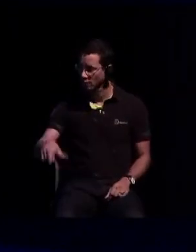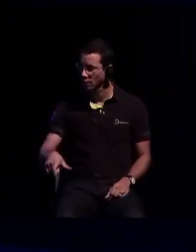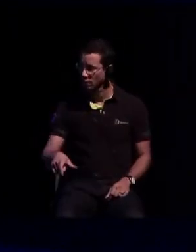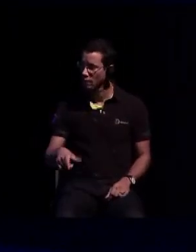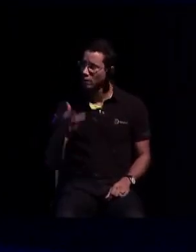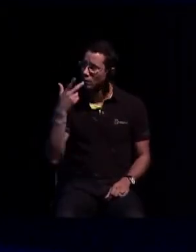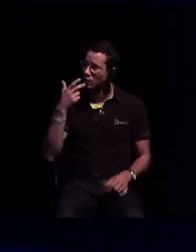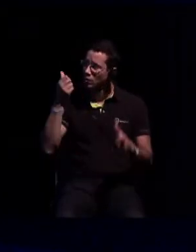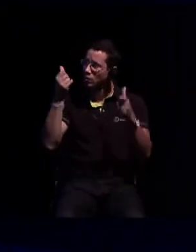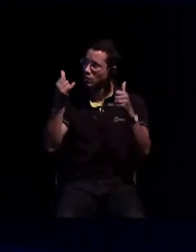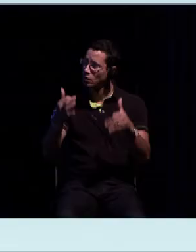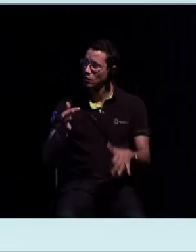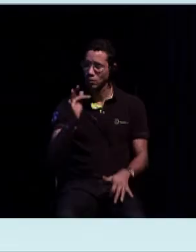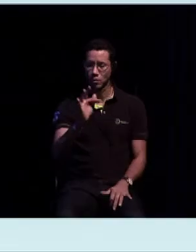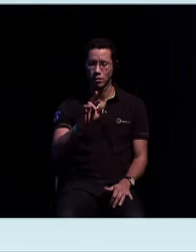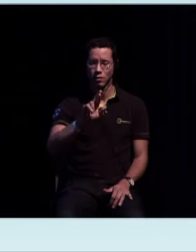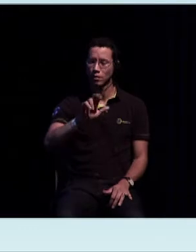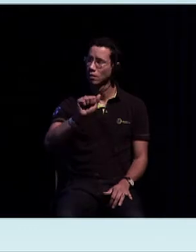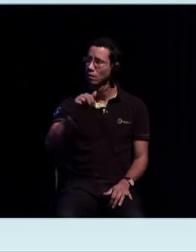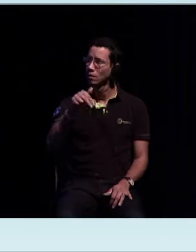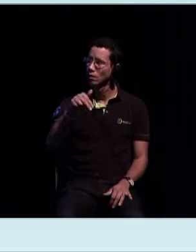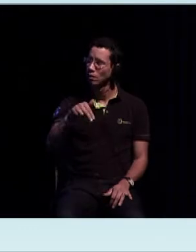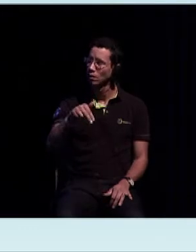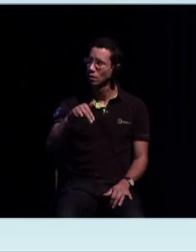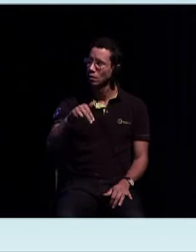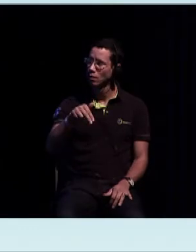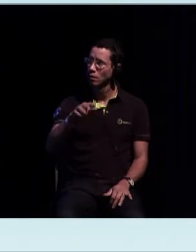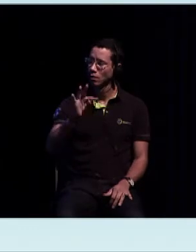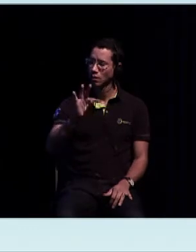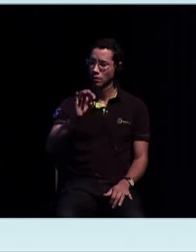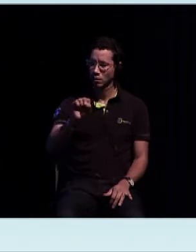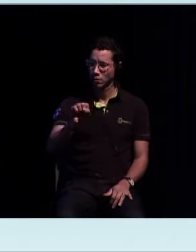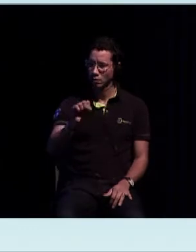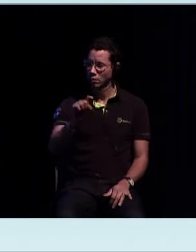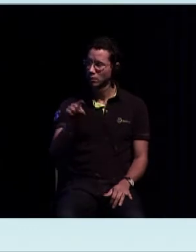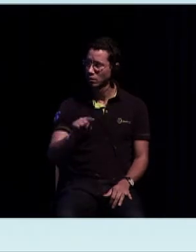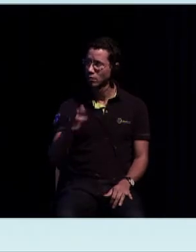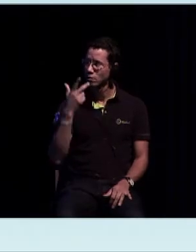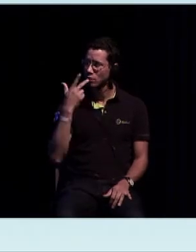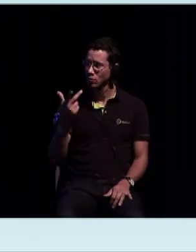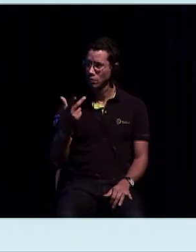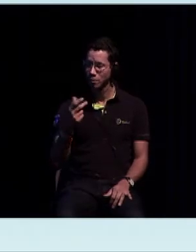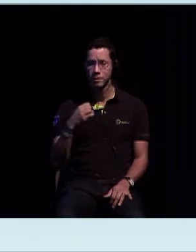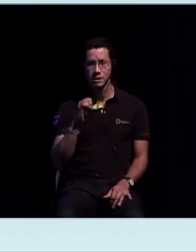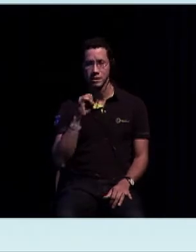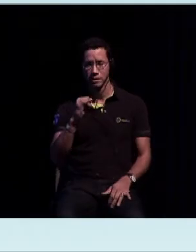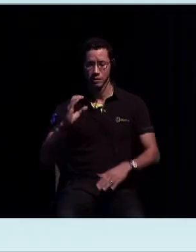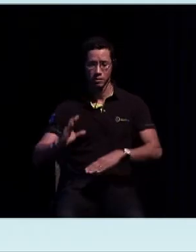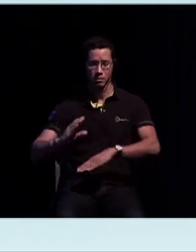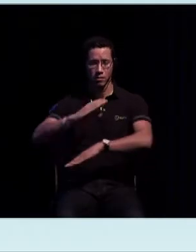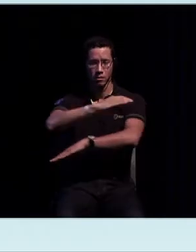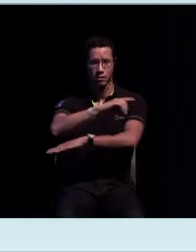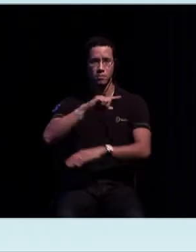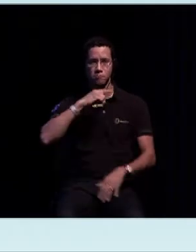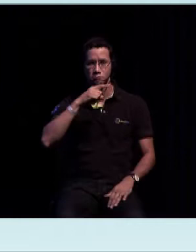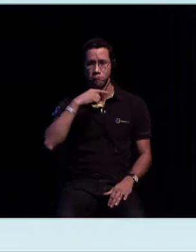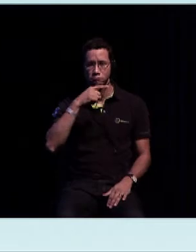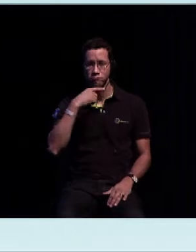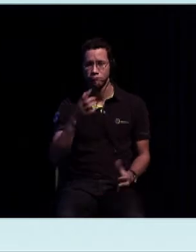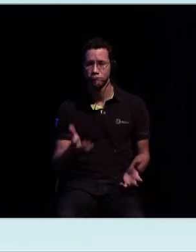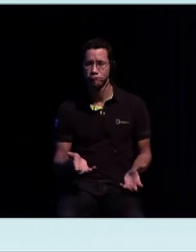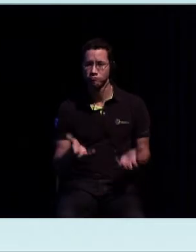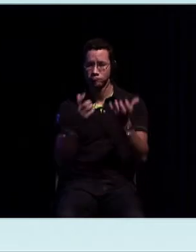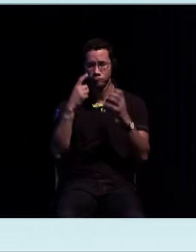toward decolonization, if the building of a bridge does not enrich the awareness of those who work on it, then the bridge ought not be